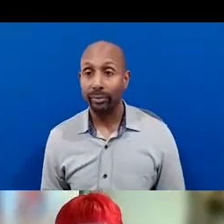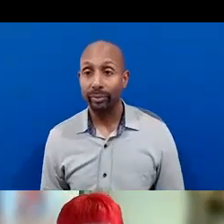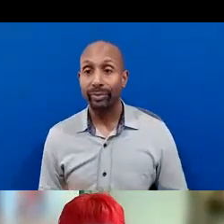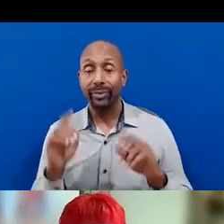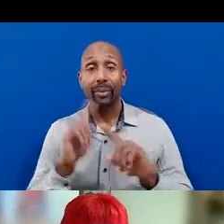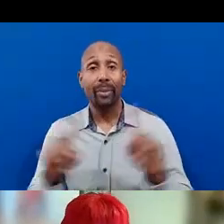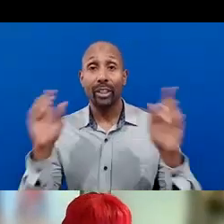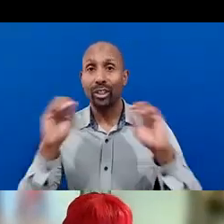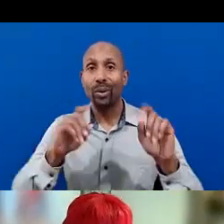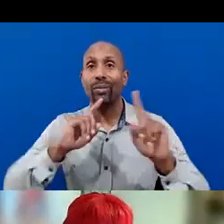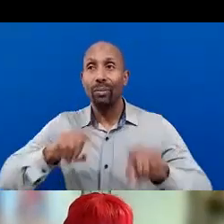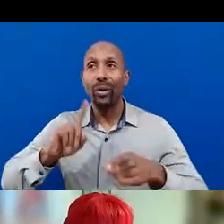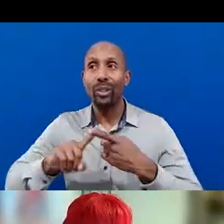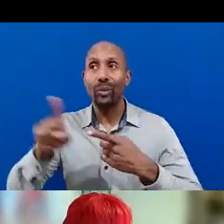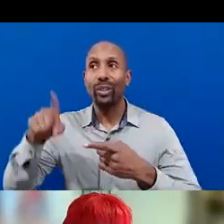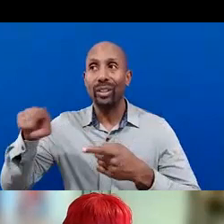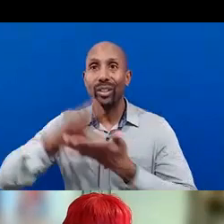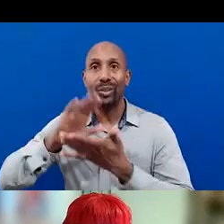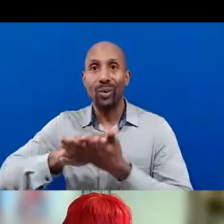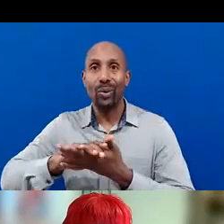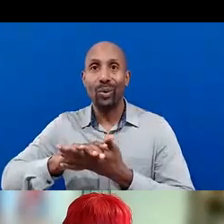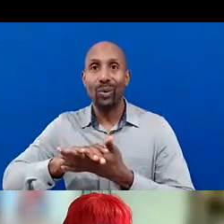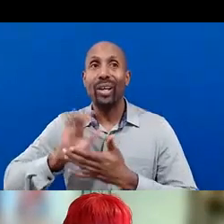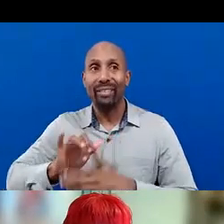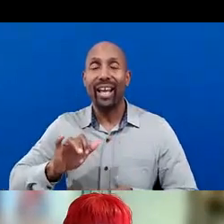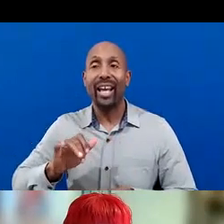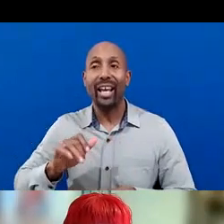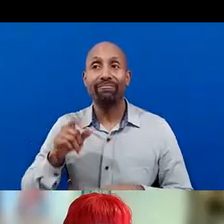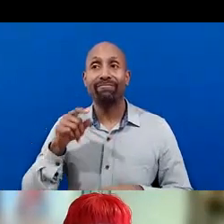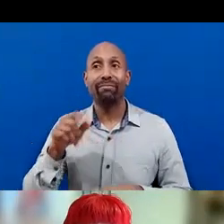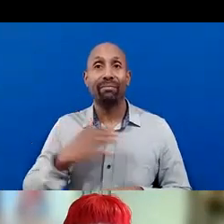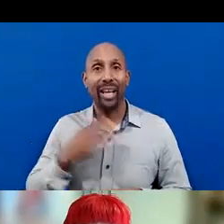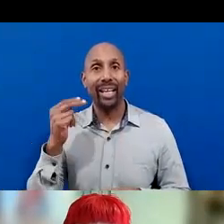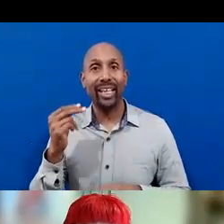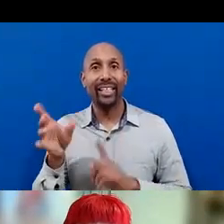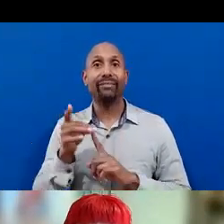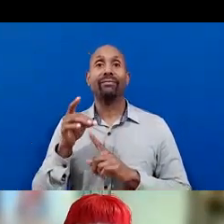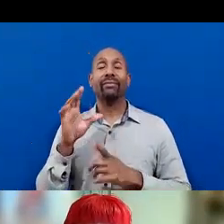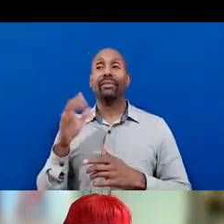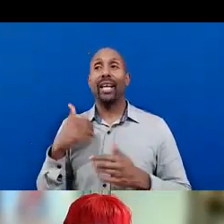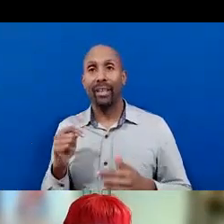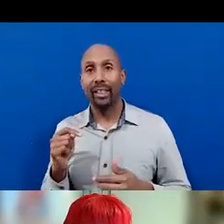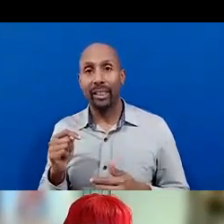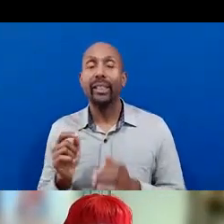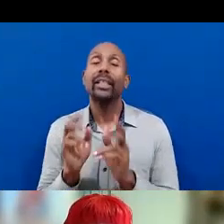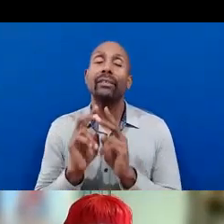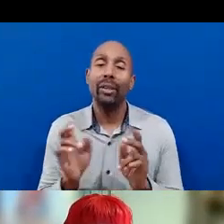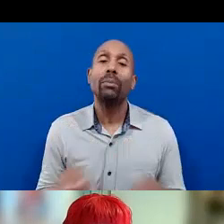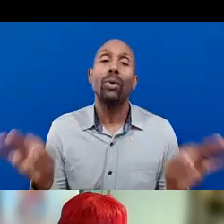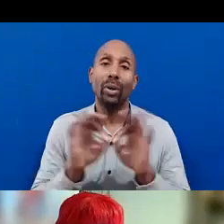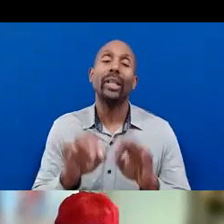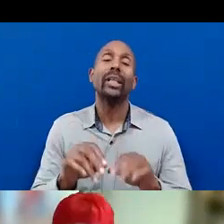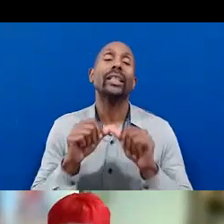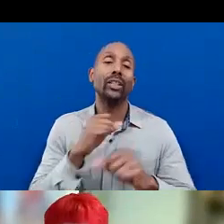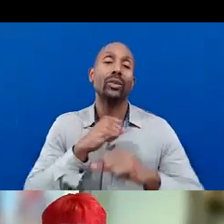they had it to the school. So, so yeah, super important for kids to maintain being protected. Hey, there's a